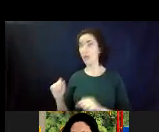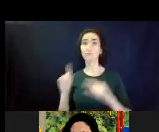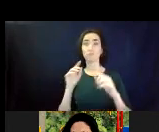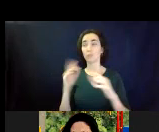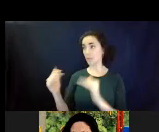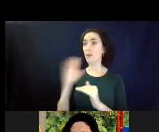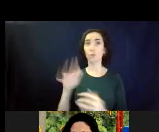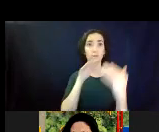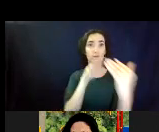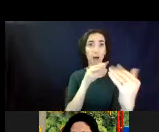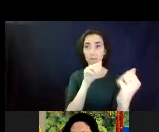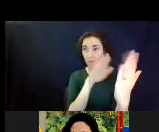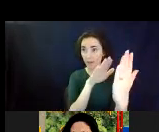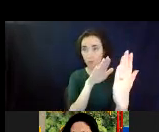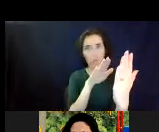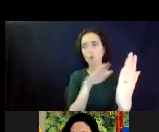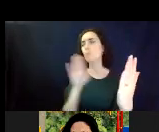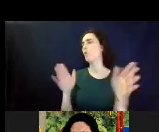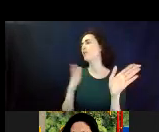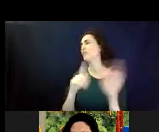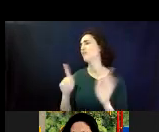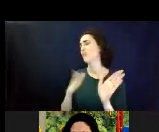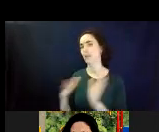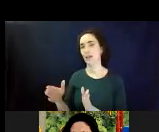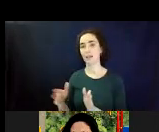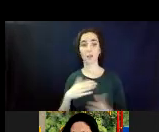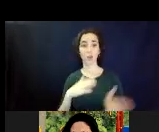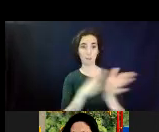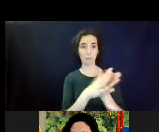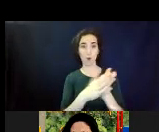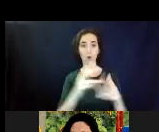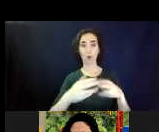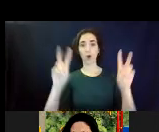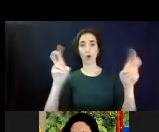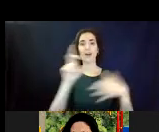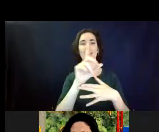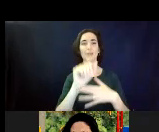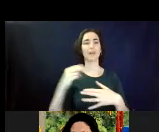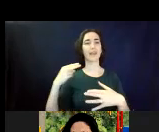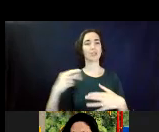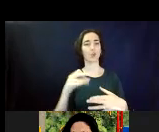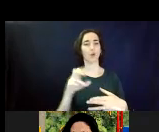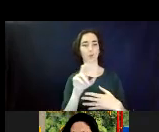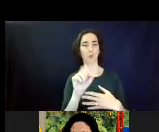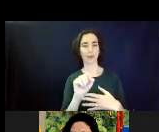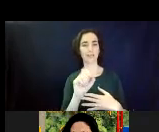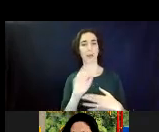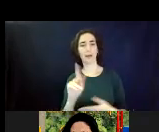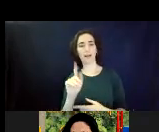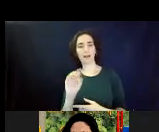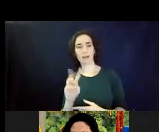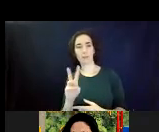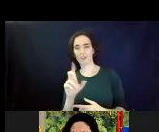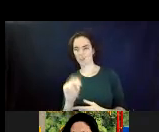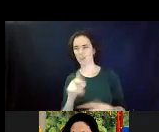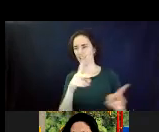a different plan. Here's an excerpt from a book entitled A Disability History of the United States by Kim Nielsen,